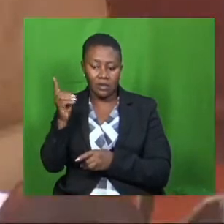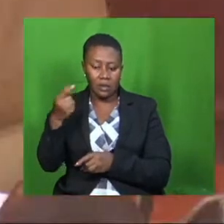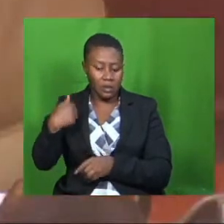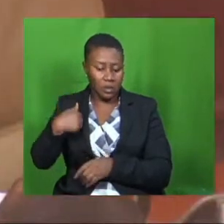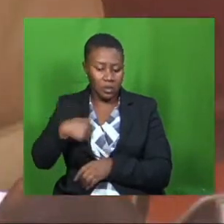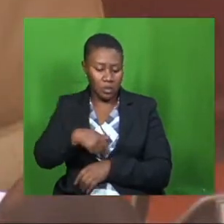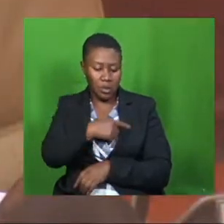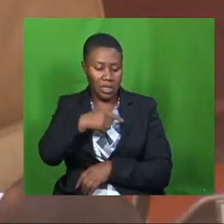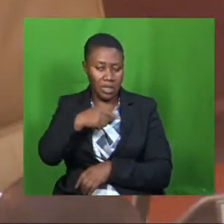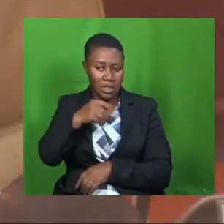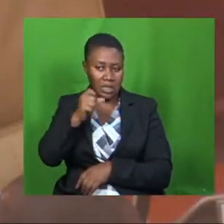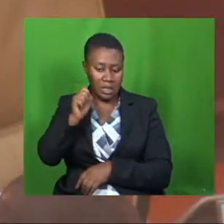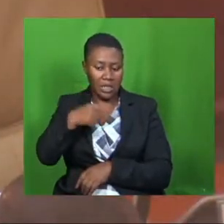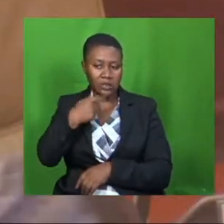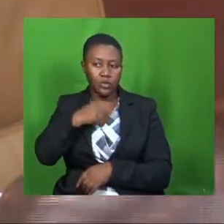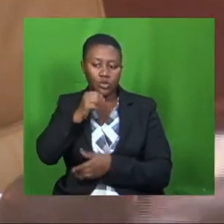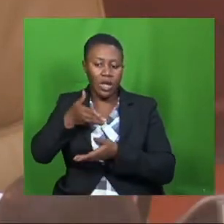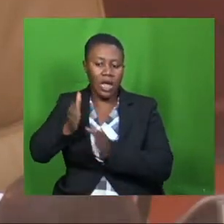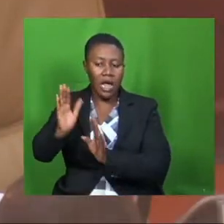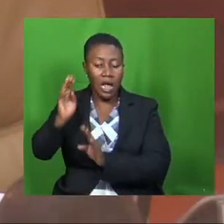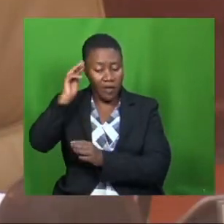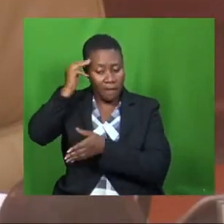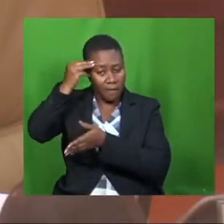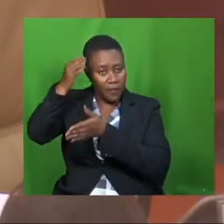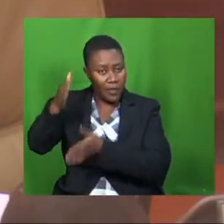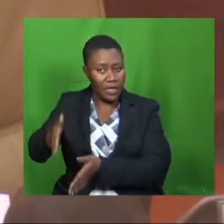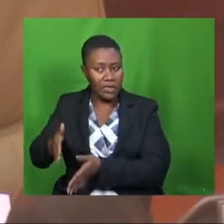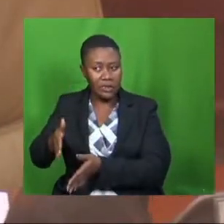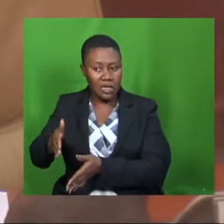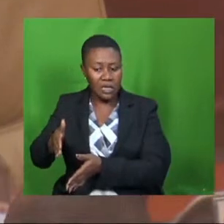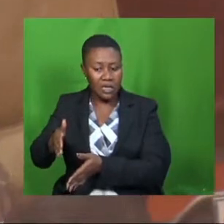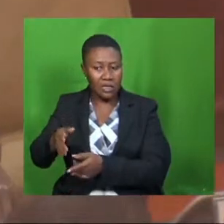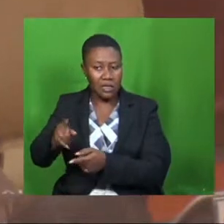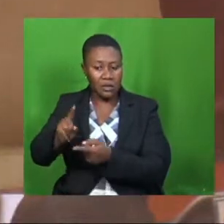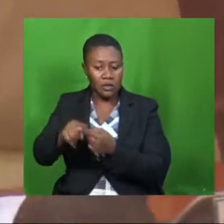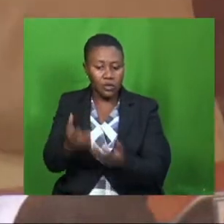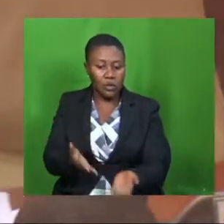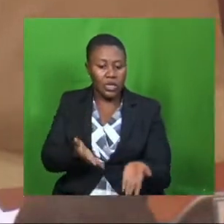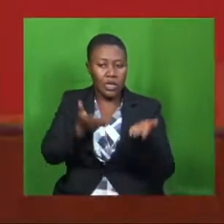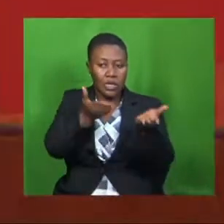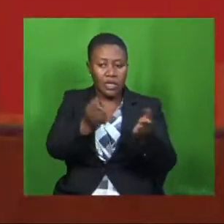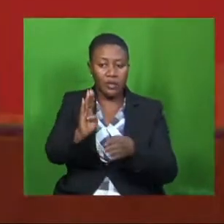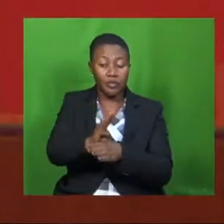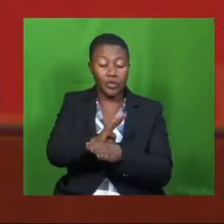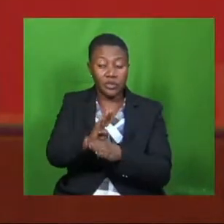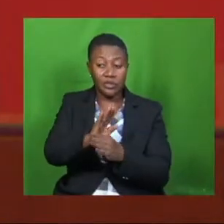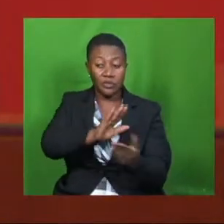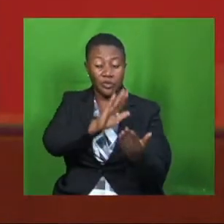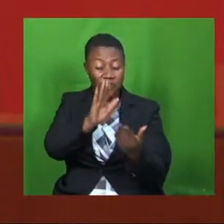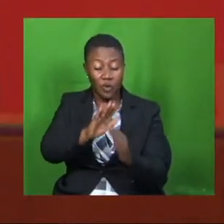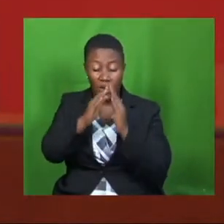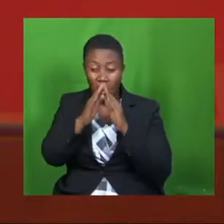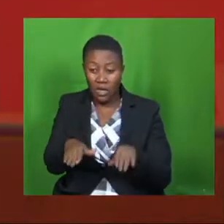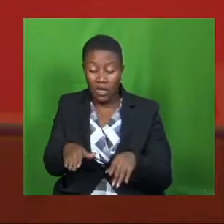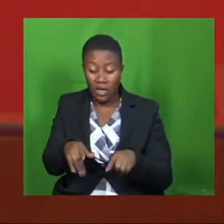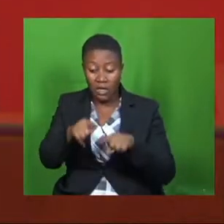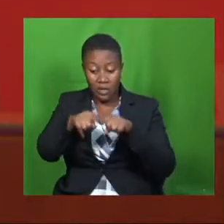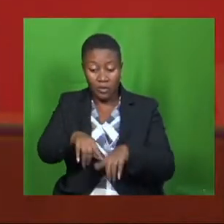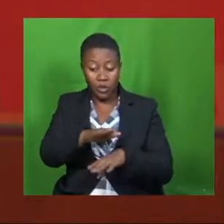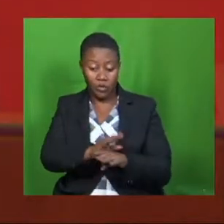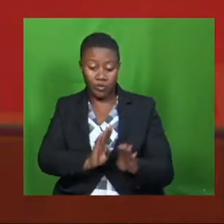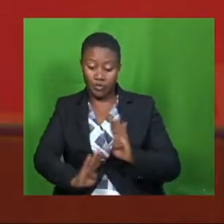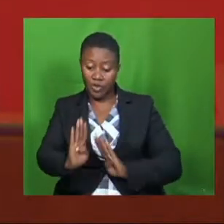for good reason, it wasn't possible. And usually the business committee is given the